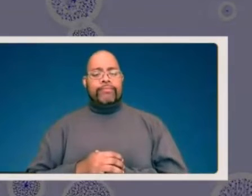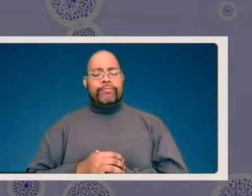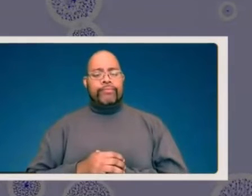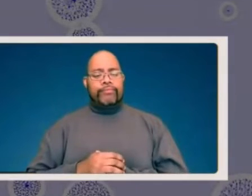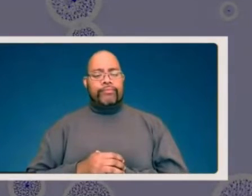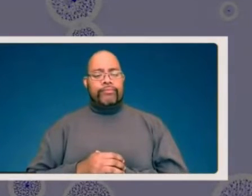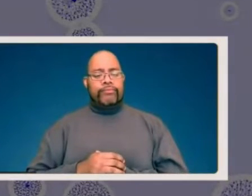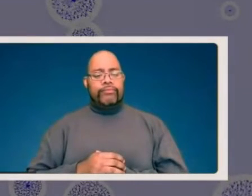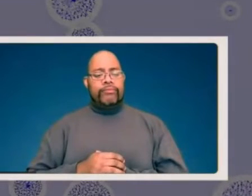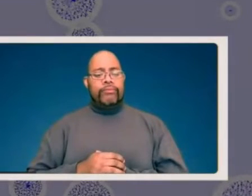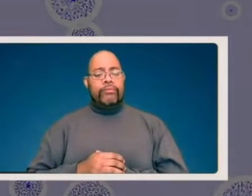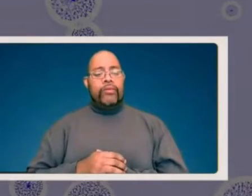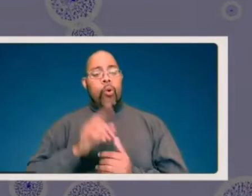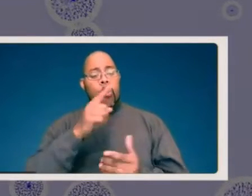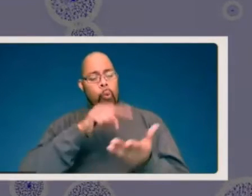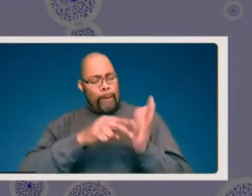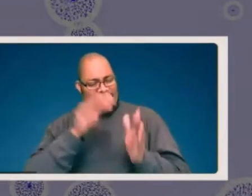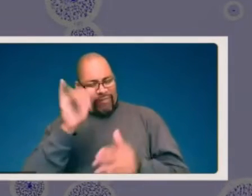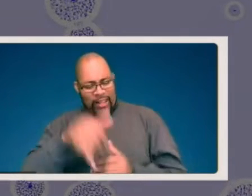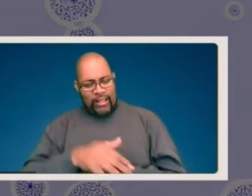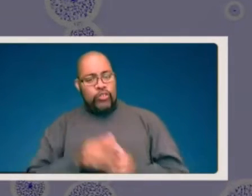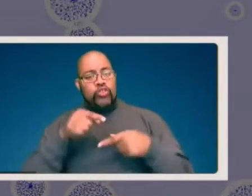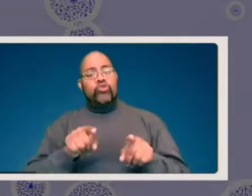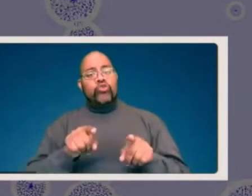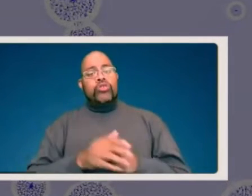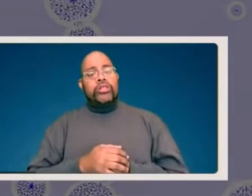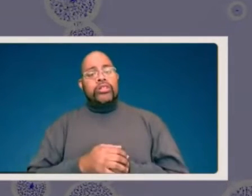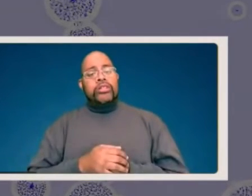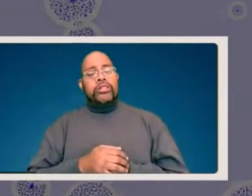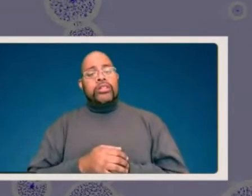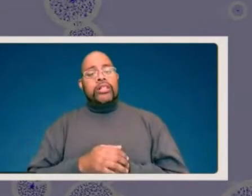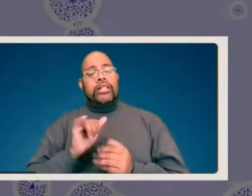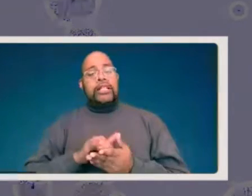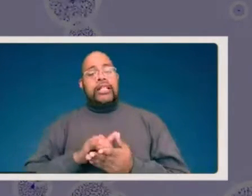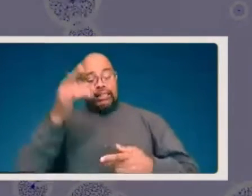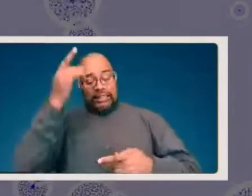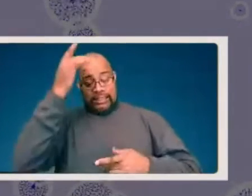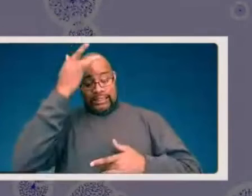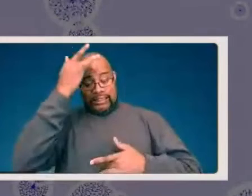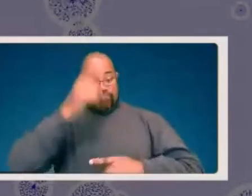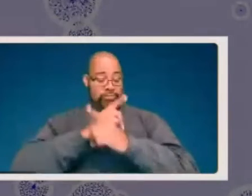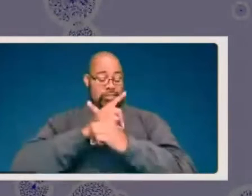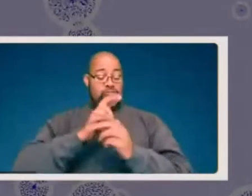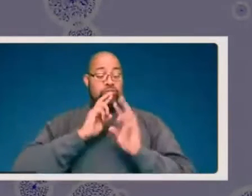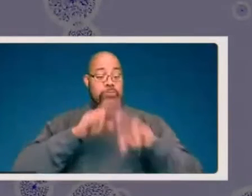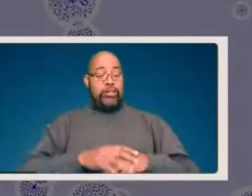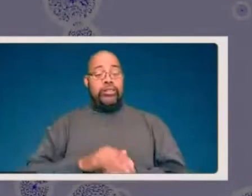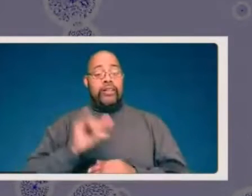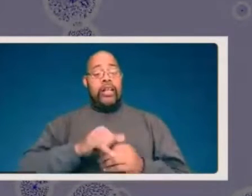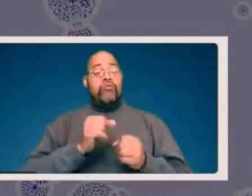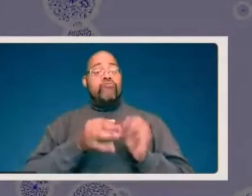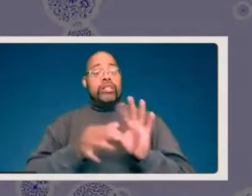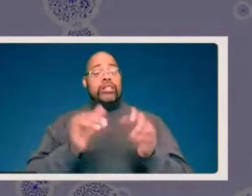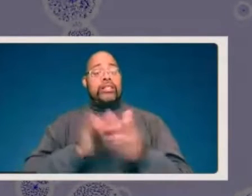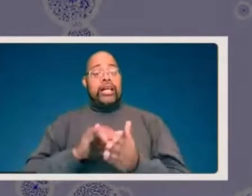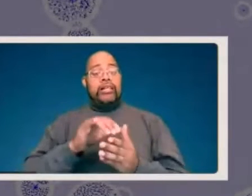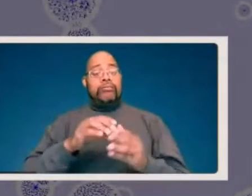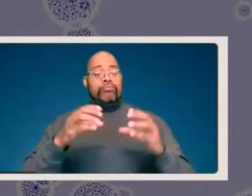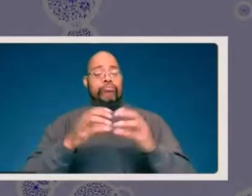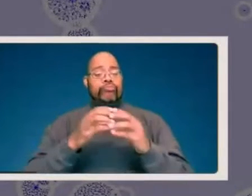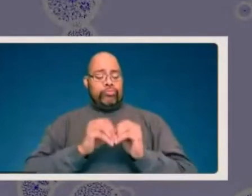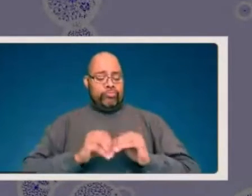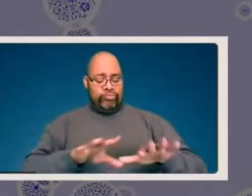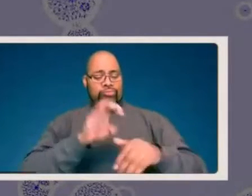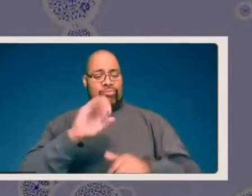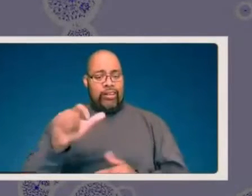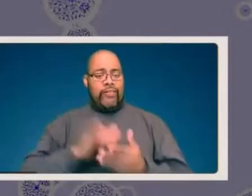What does this imply? During an immune response, innate immune cells are going to release different cytokines that are going to prime